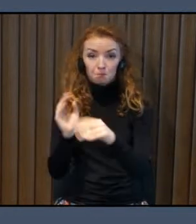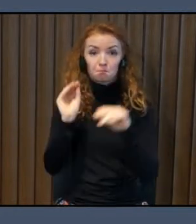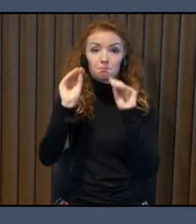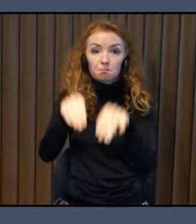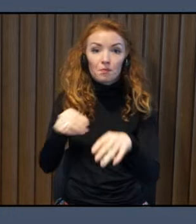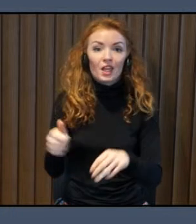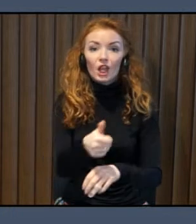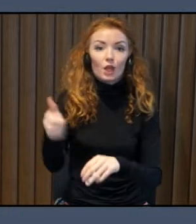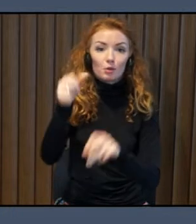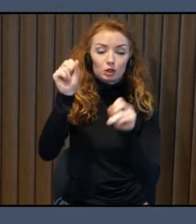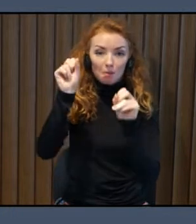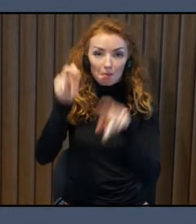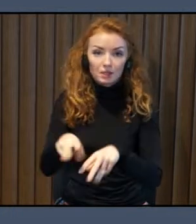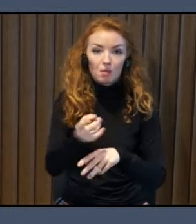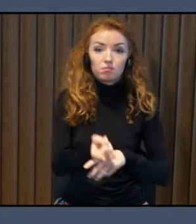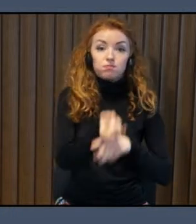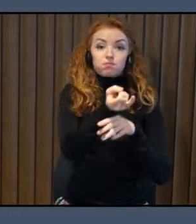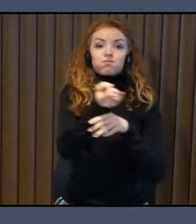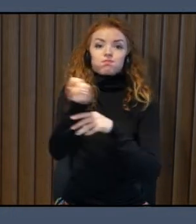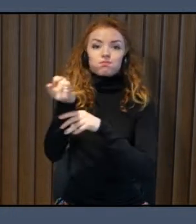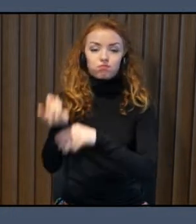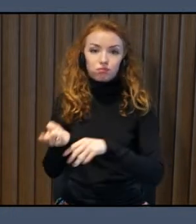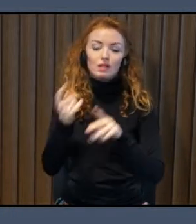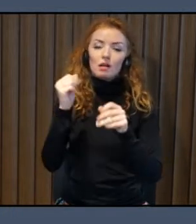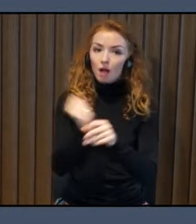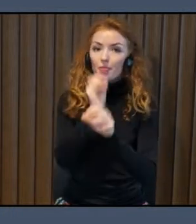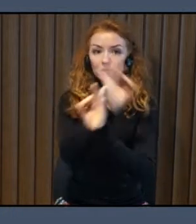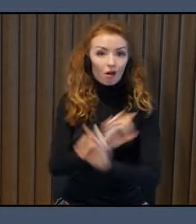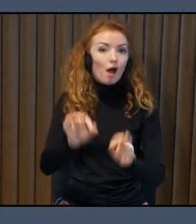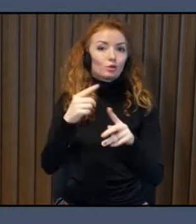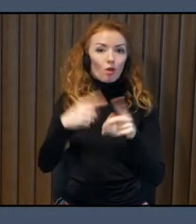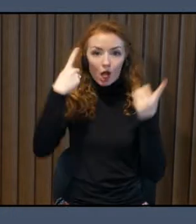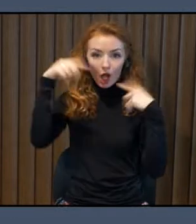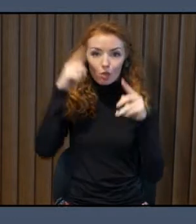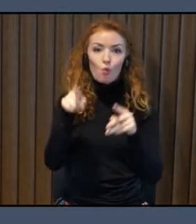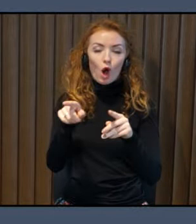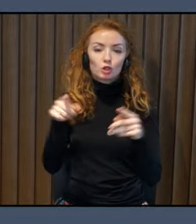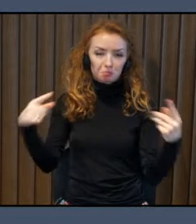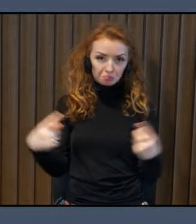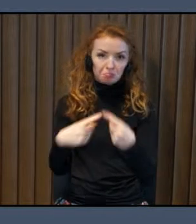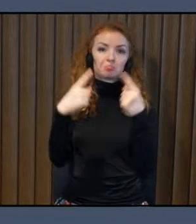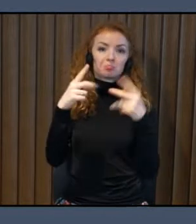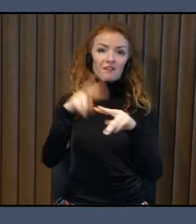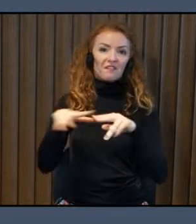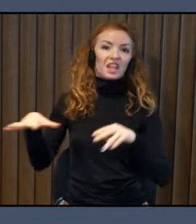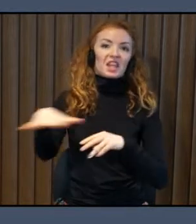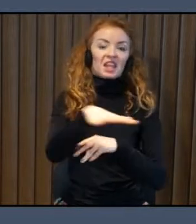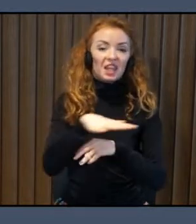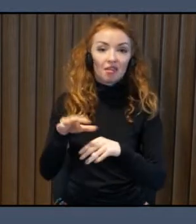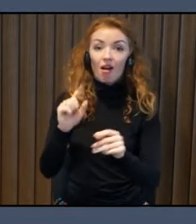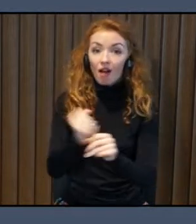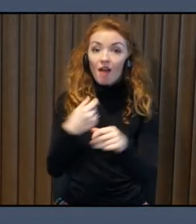house. And between those houses, there was a special